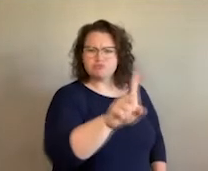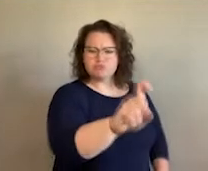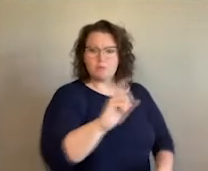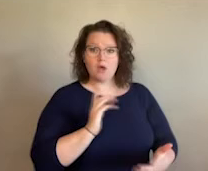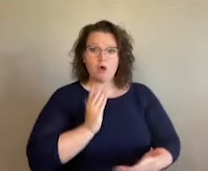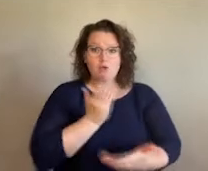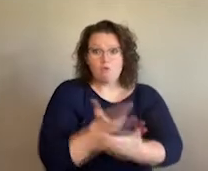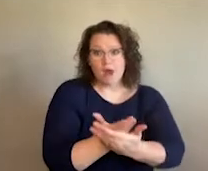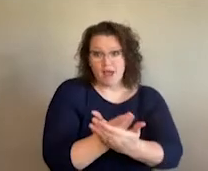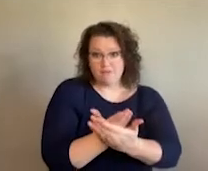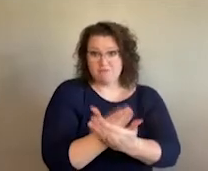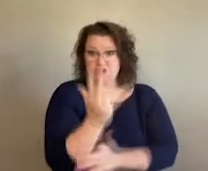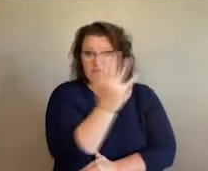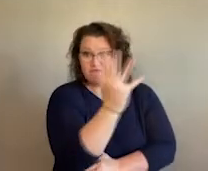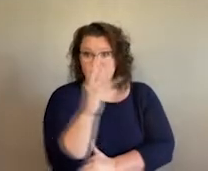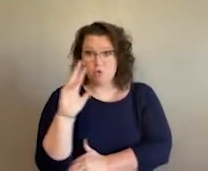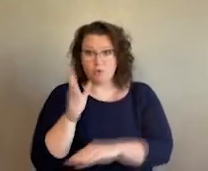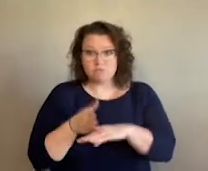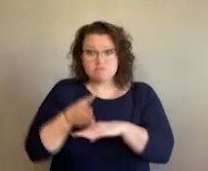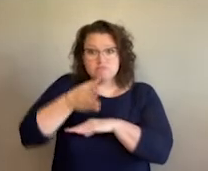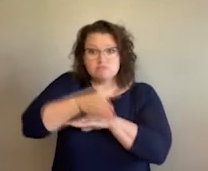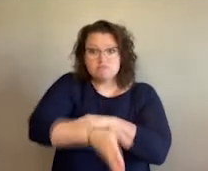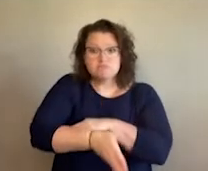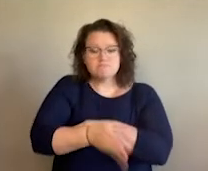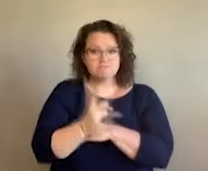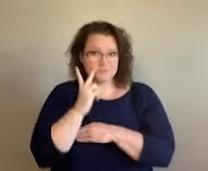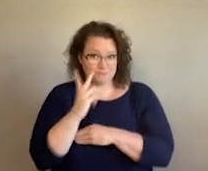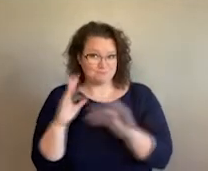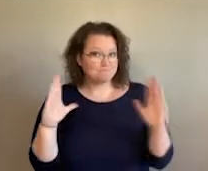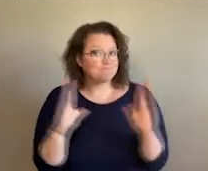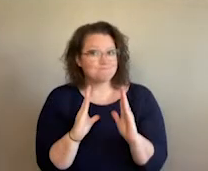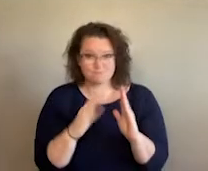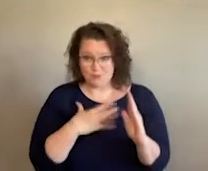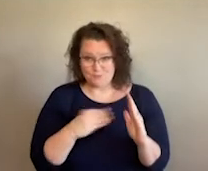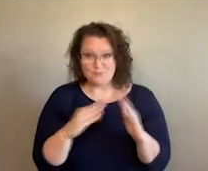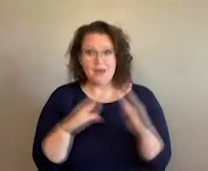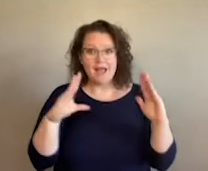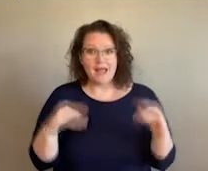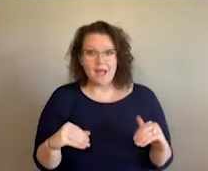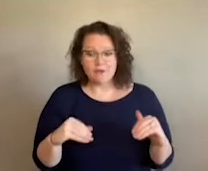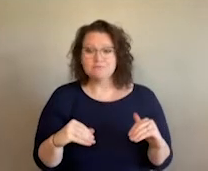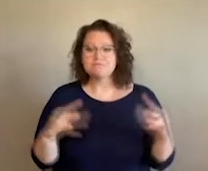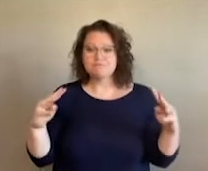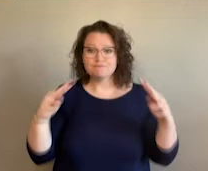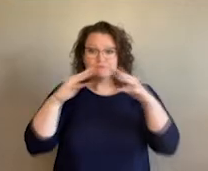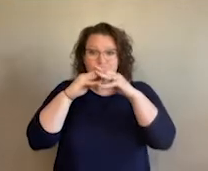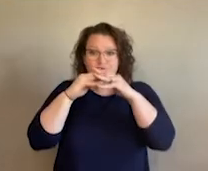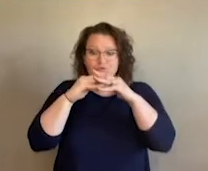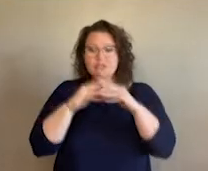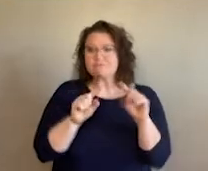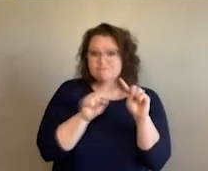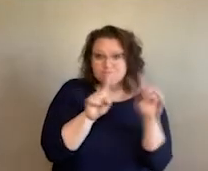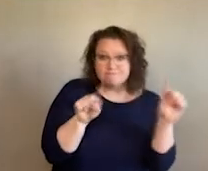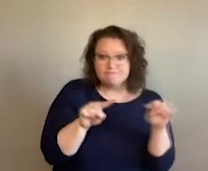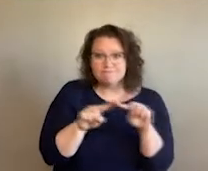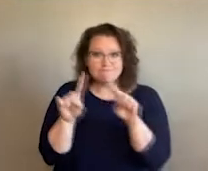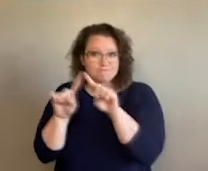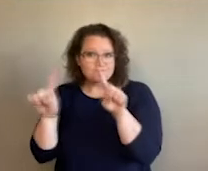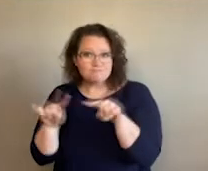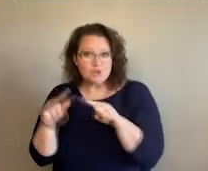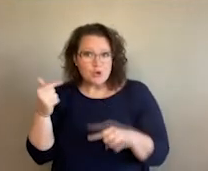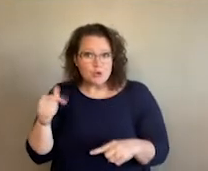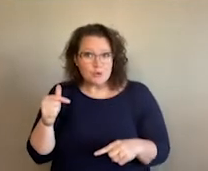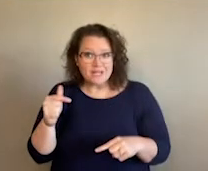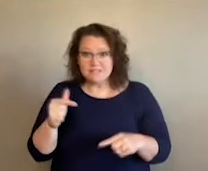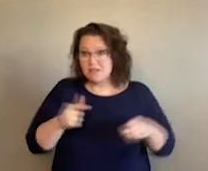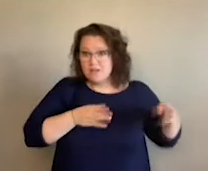of the forest, and there stood the little white house with a thatched roof and green blinds, and the path led straight up to the